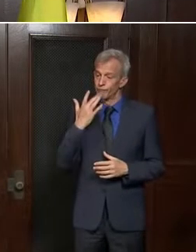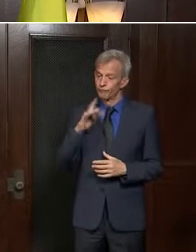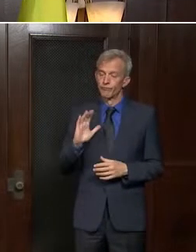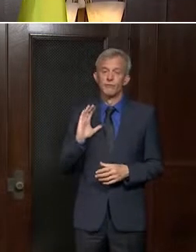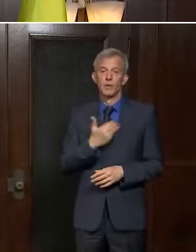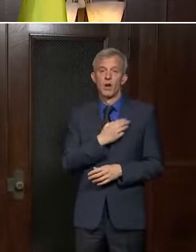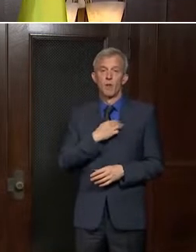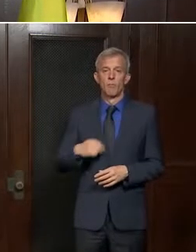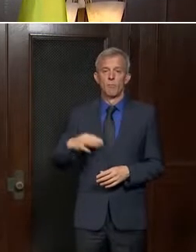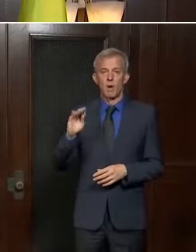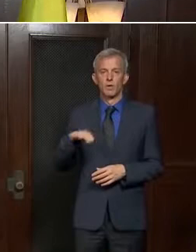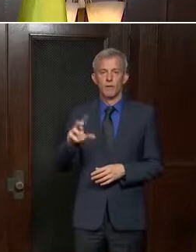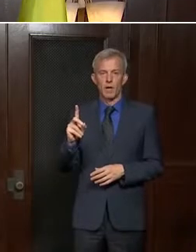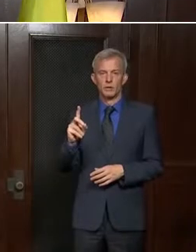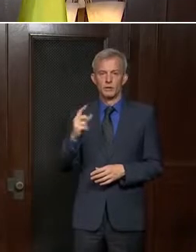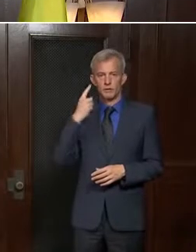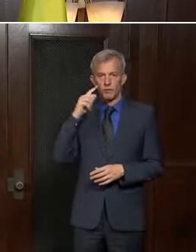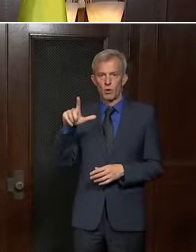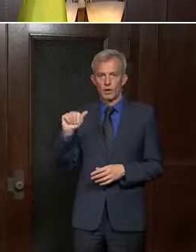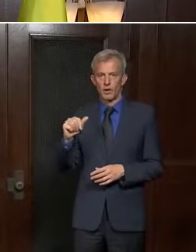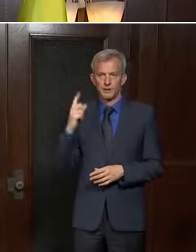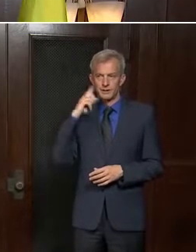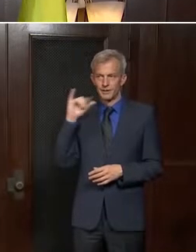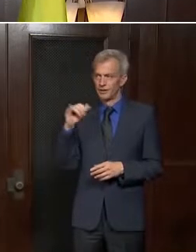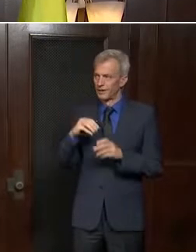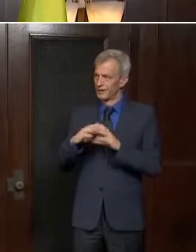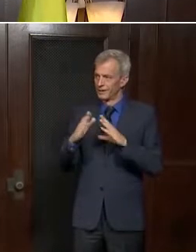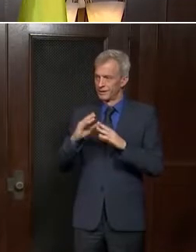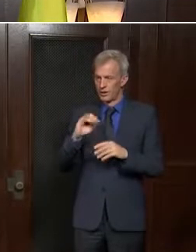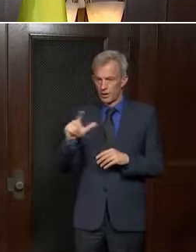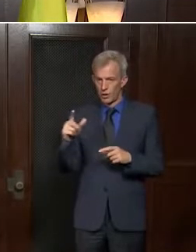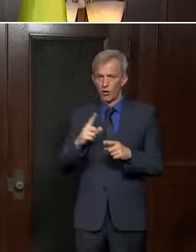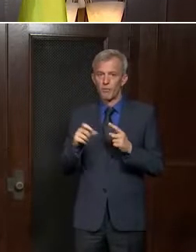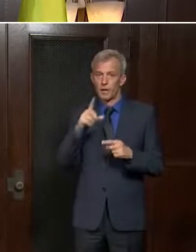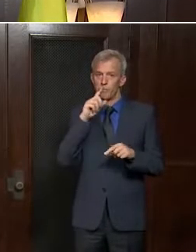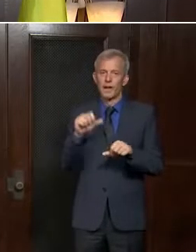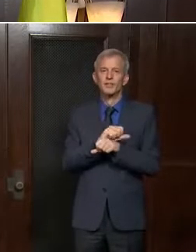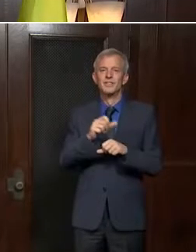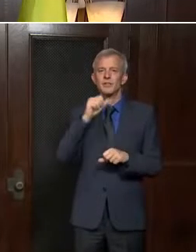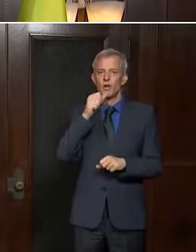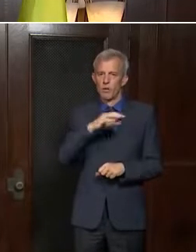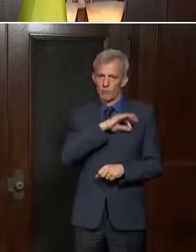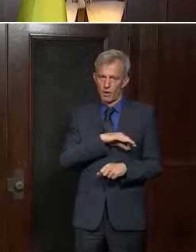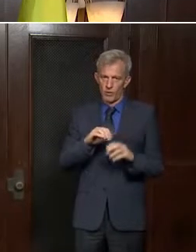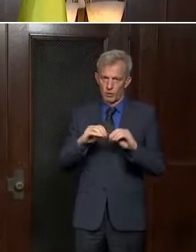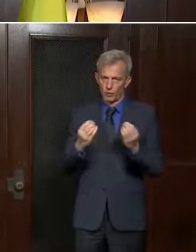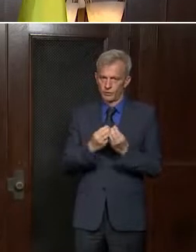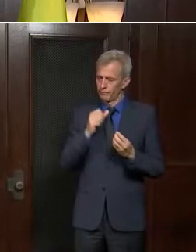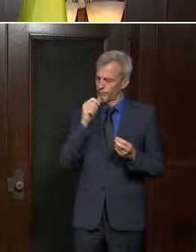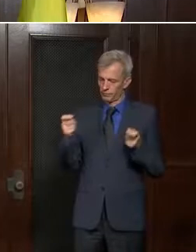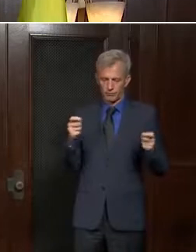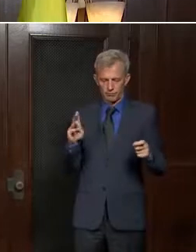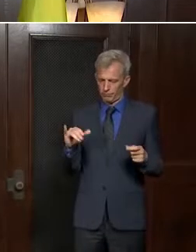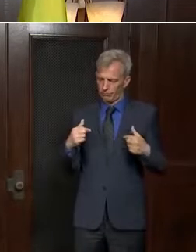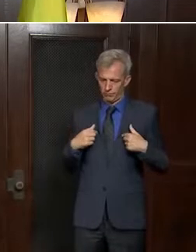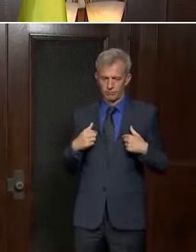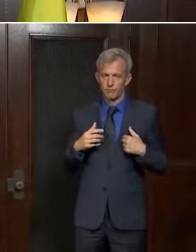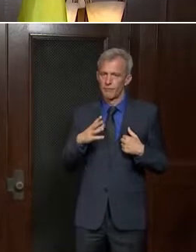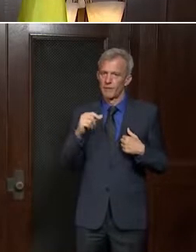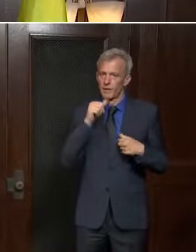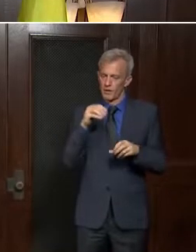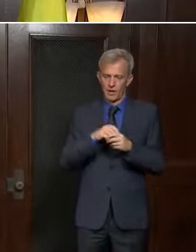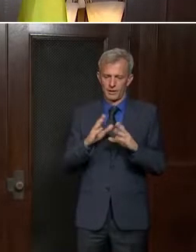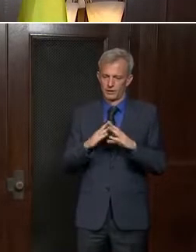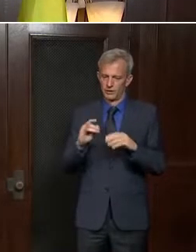Fund for Los Angeles, which I know sounds like it's something in City Hall, but it's a 501c3 nonprofit, not controlled by me and not in City